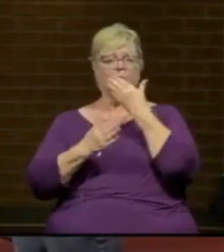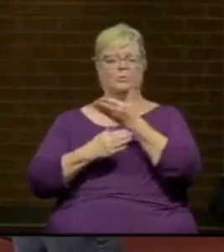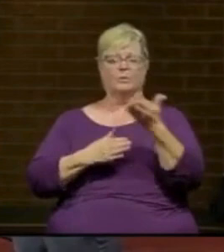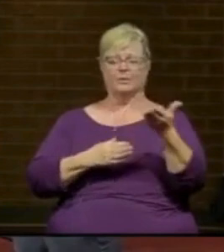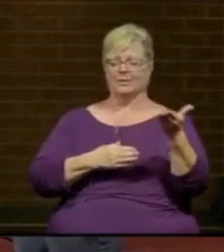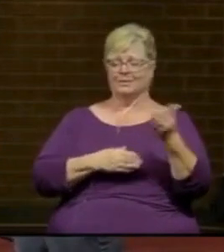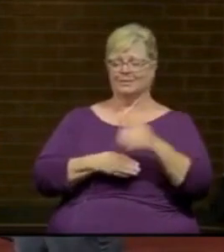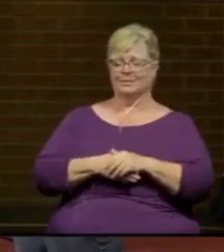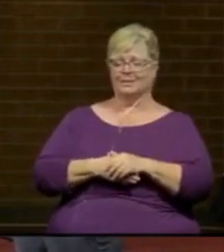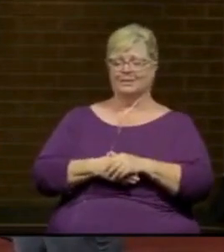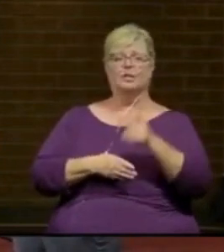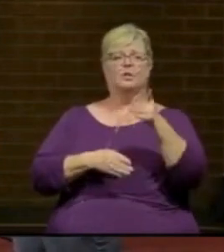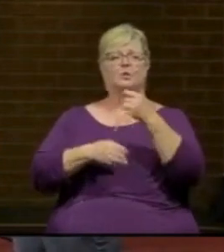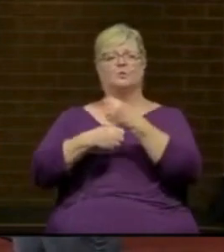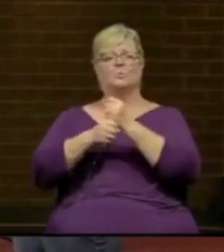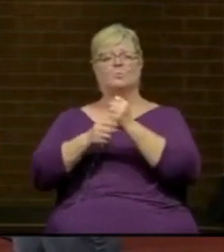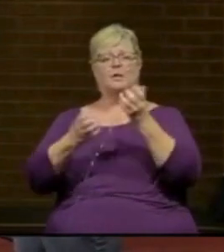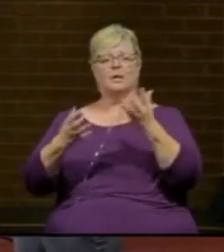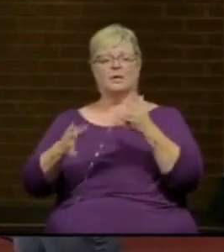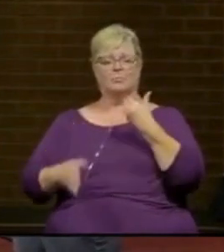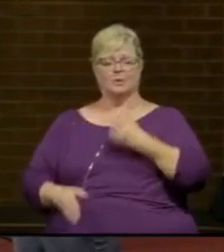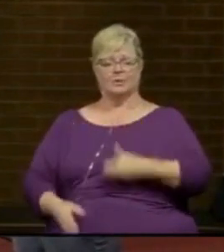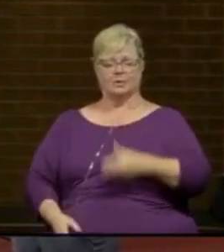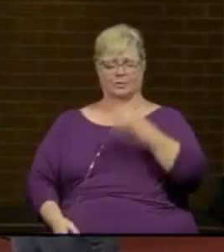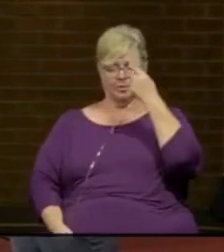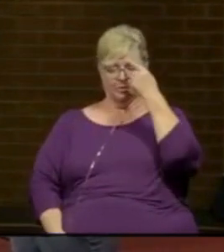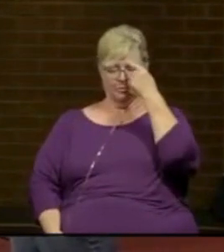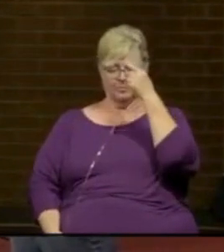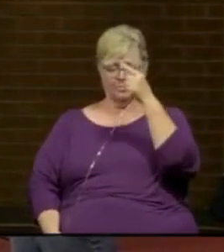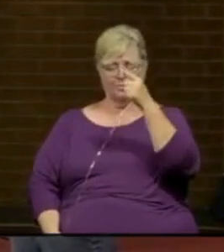things that you made me for, and I'm